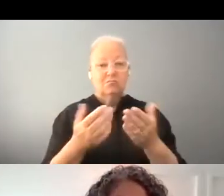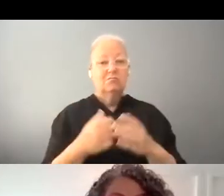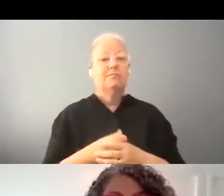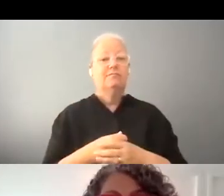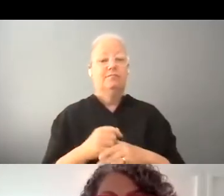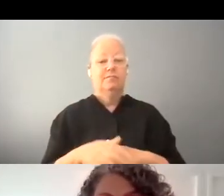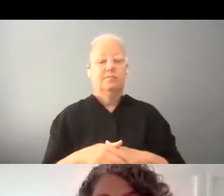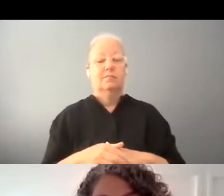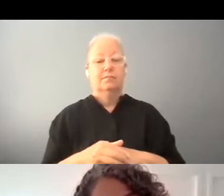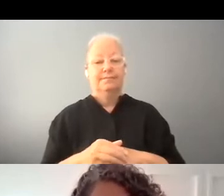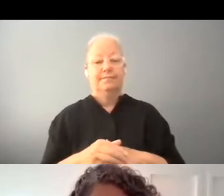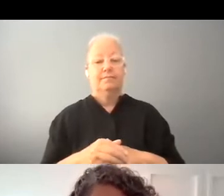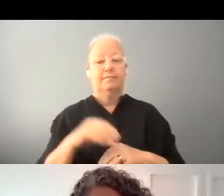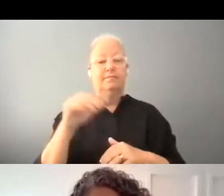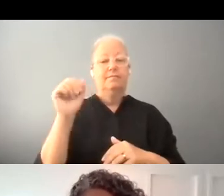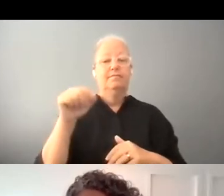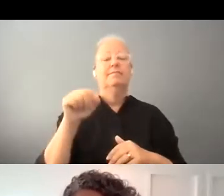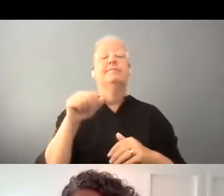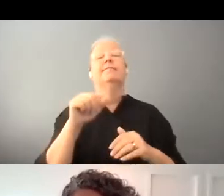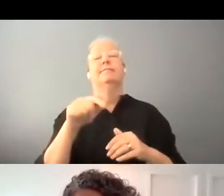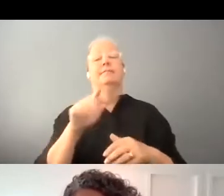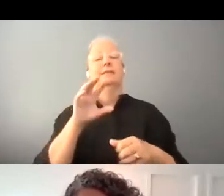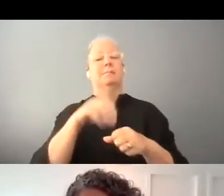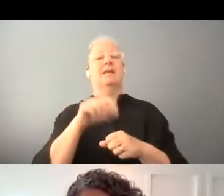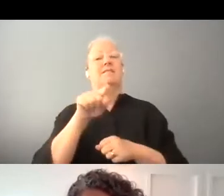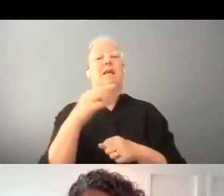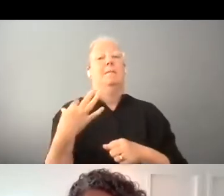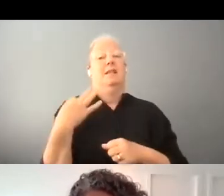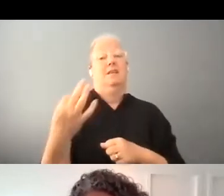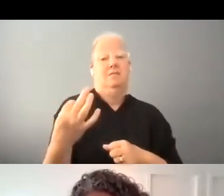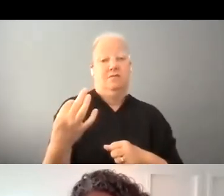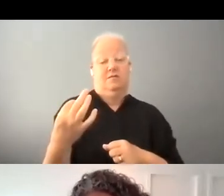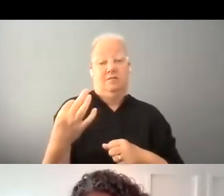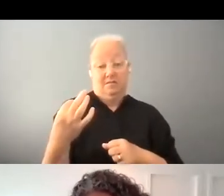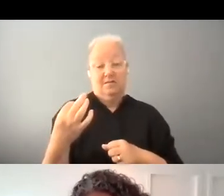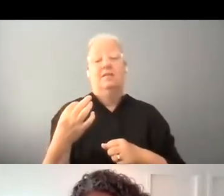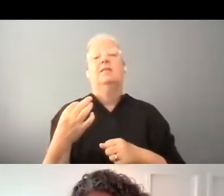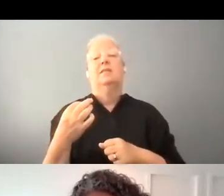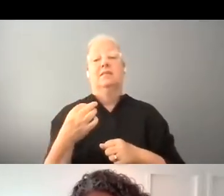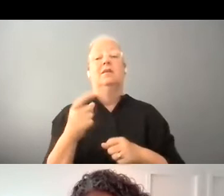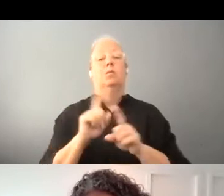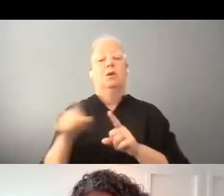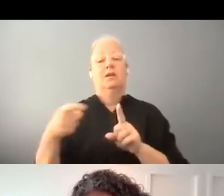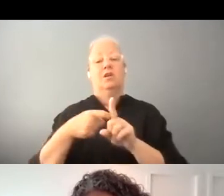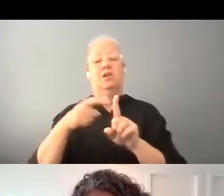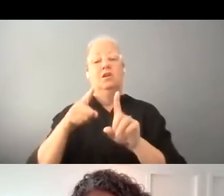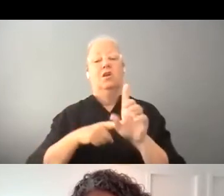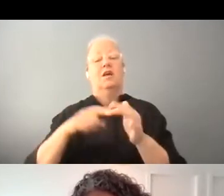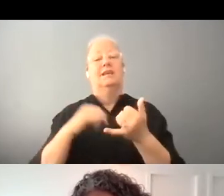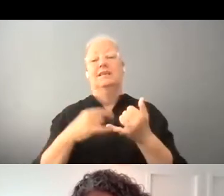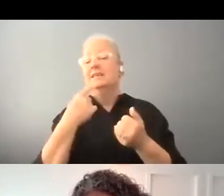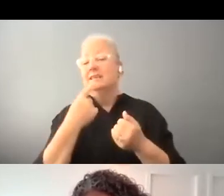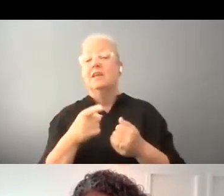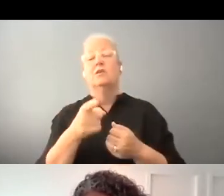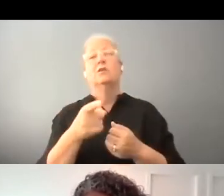just as part of the application, you just on the back of what Caius was saying about coming in with an idea that isn't fully developed. So